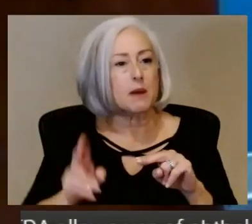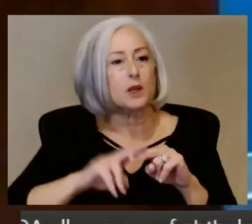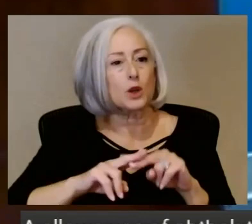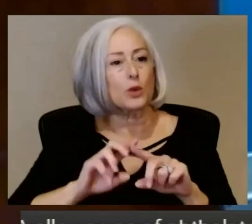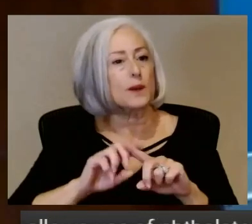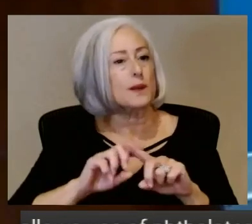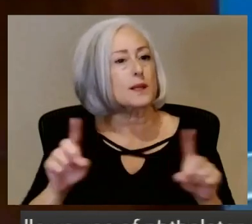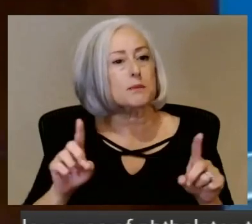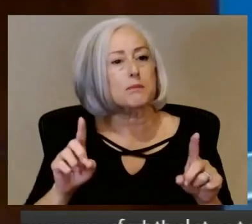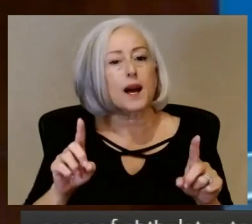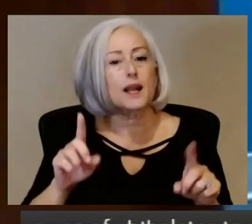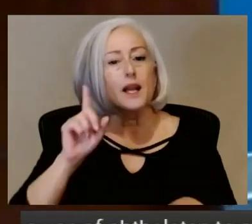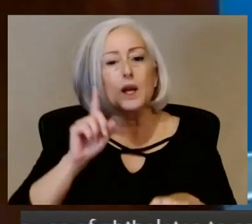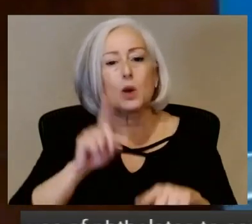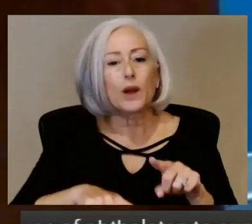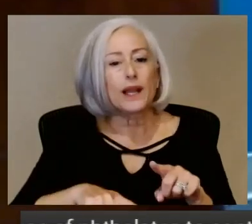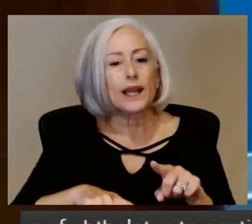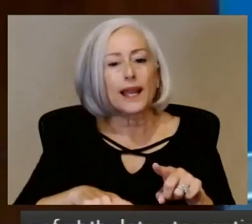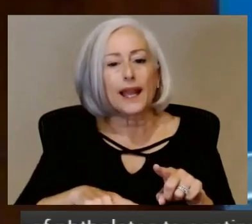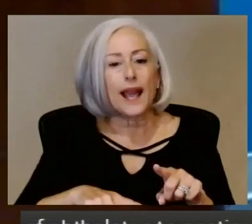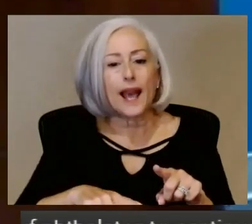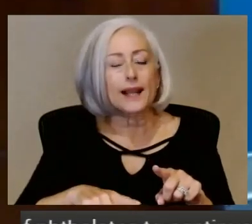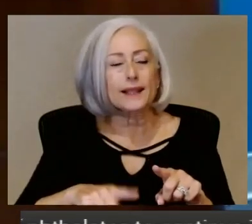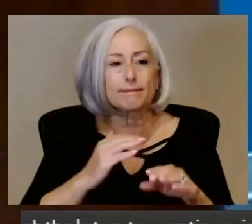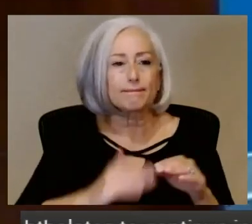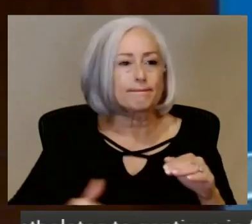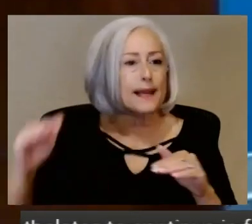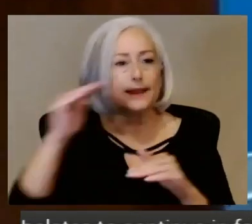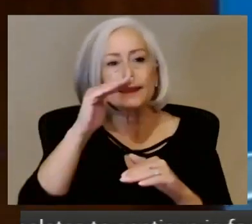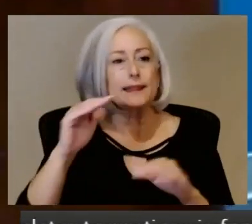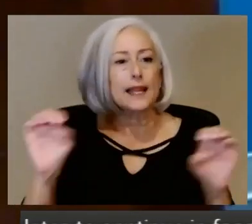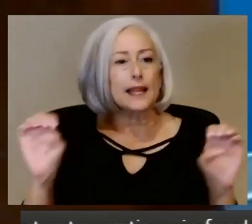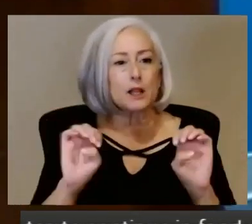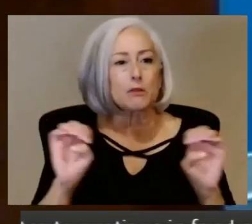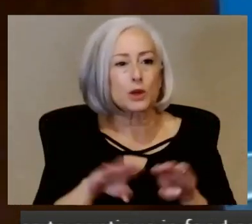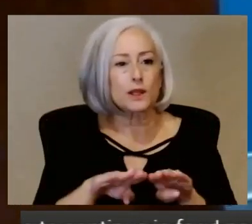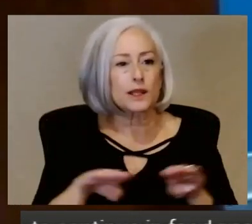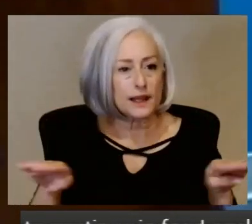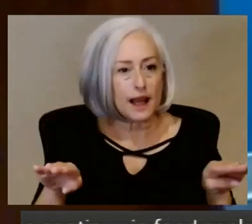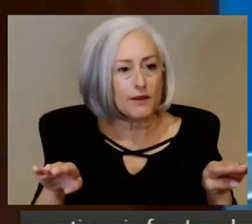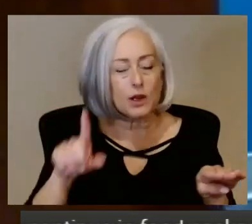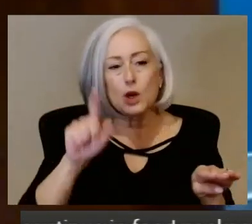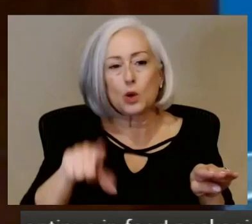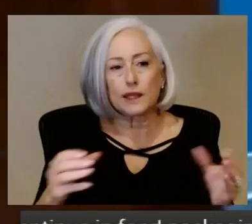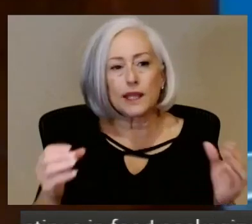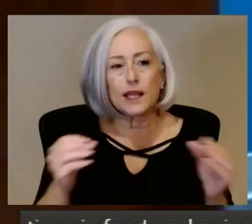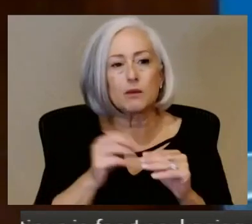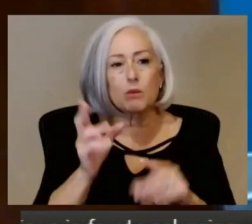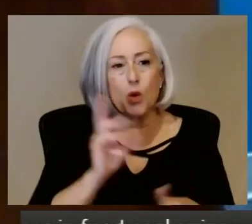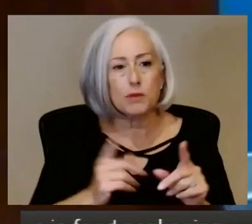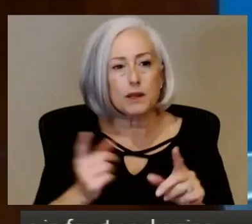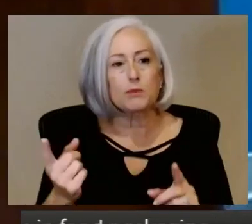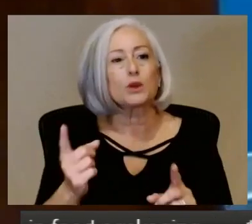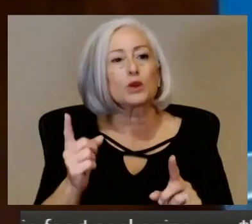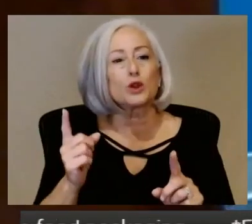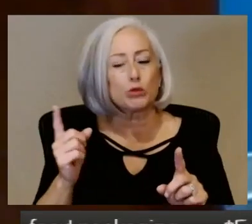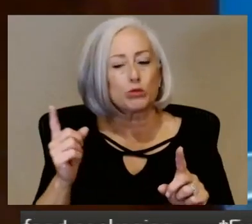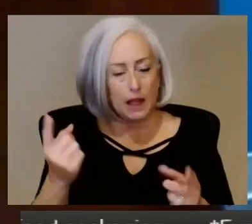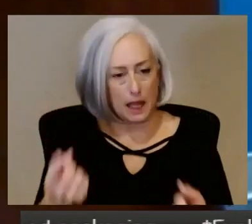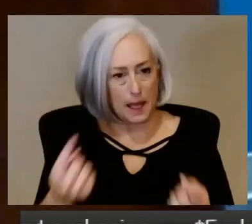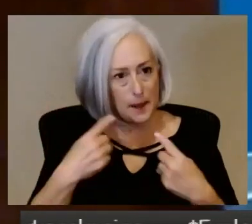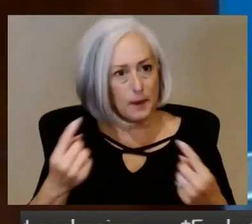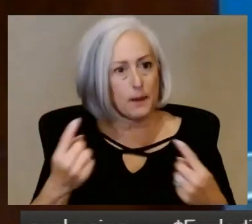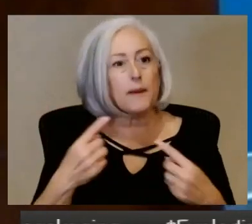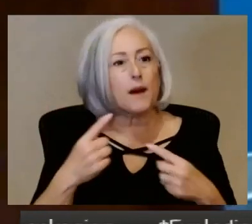just can't seem to get beyond this emergency level. We need to have more donors coming in the door consistently to meet the needs of our